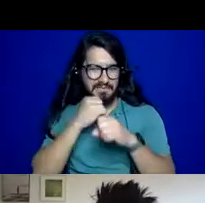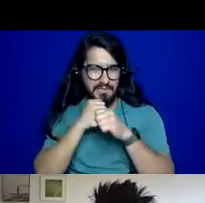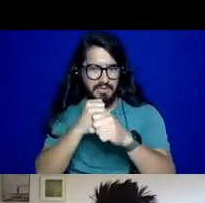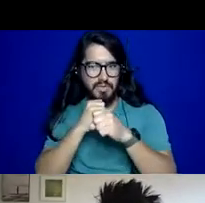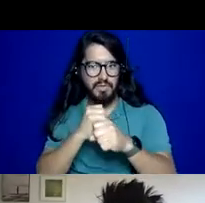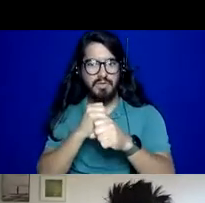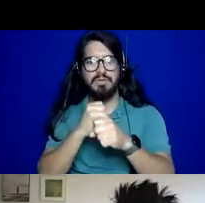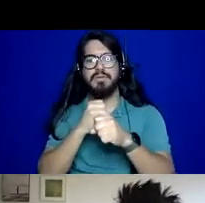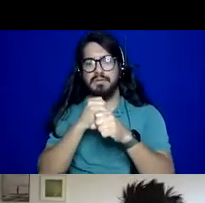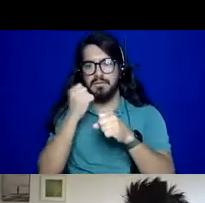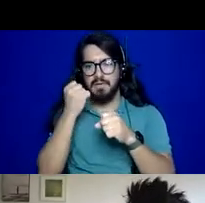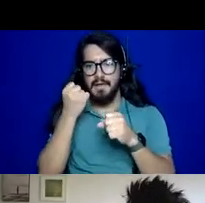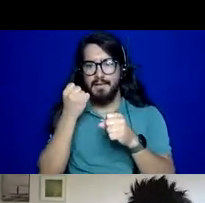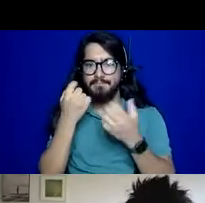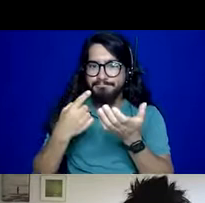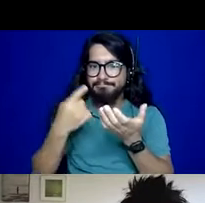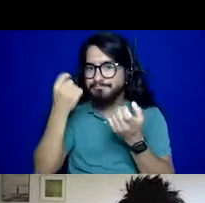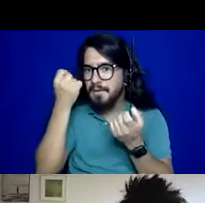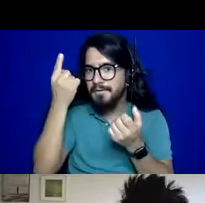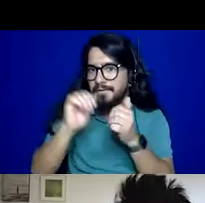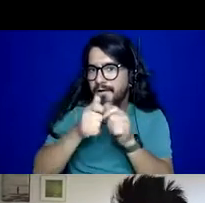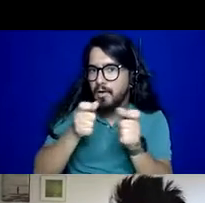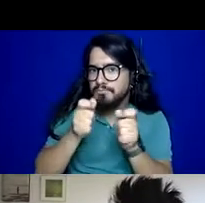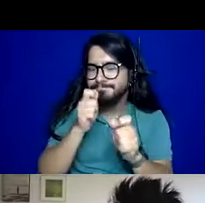between convenience and privacy. Yeah, great.